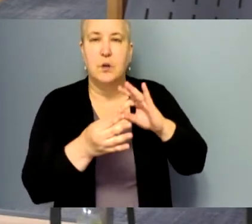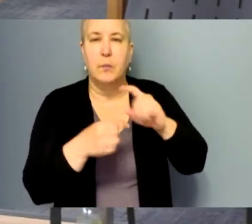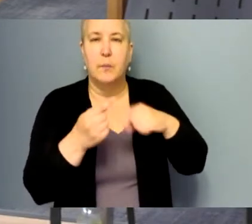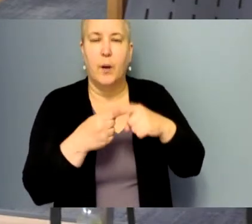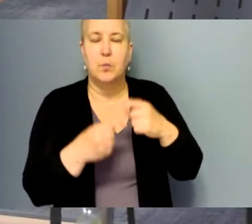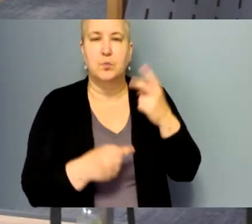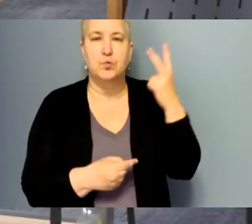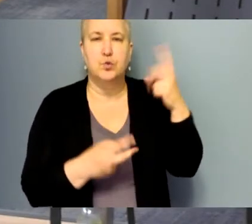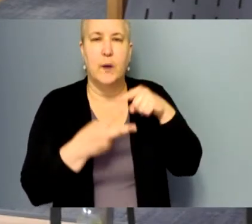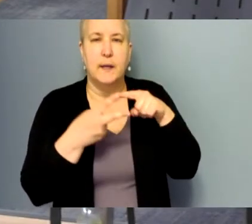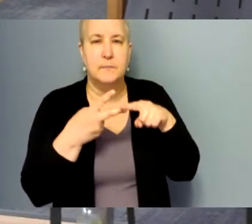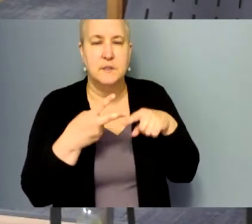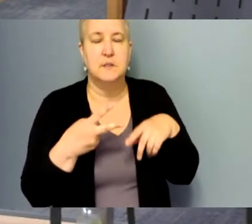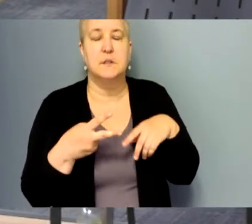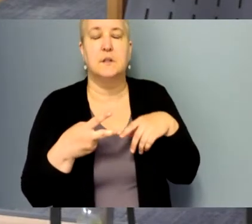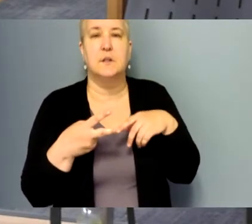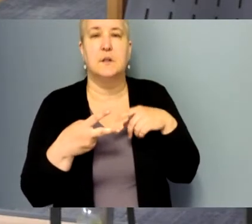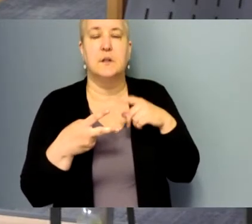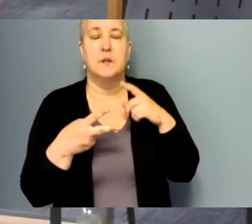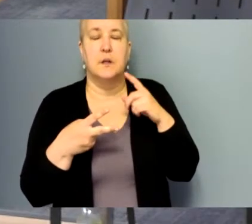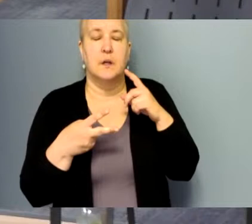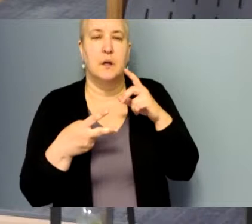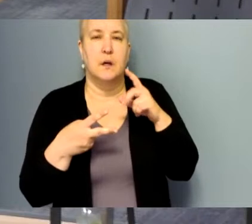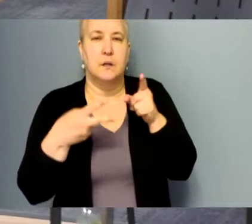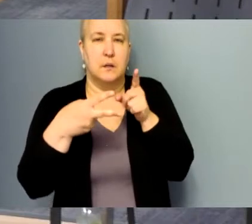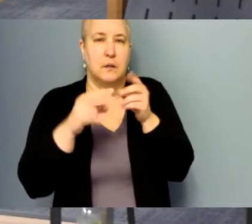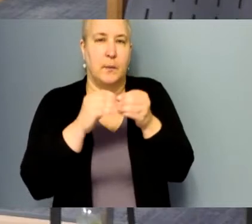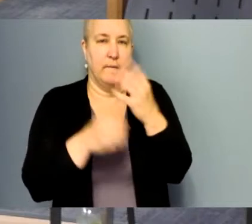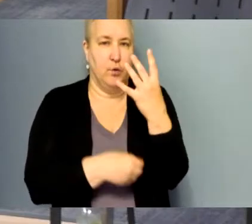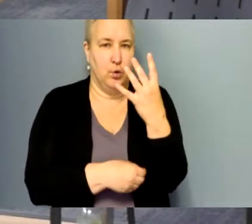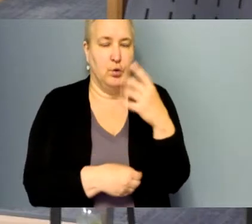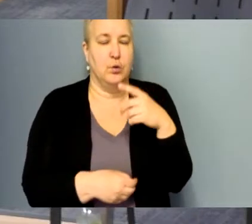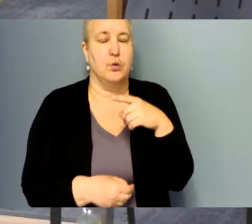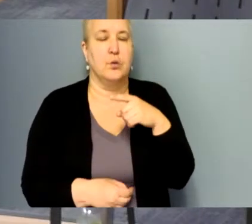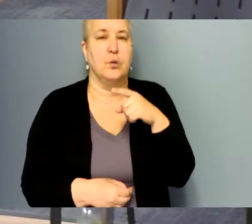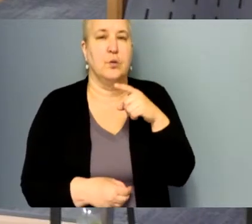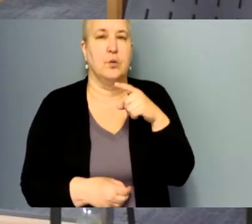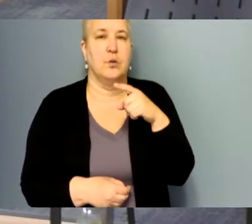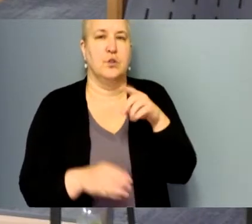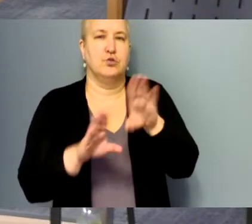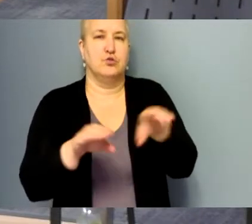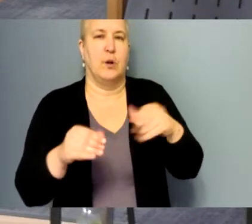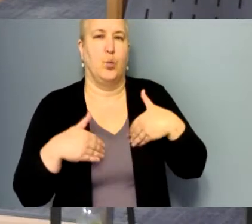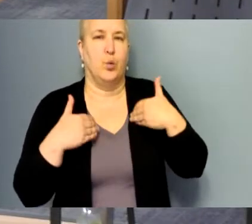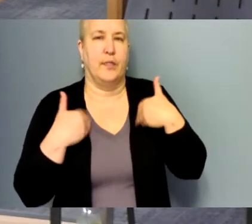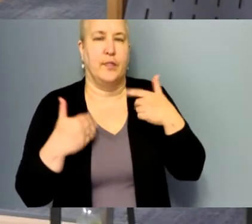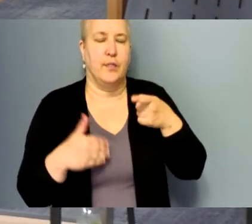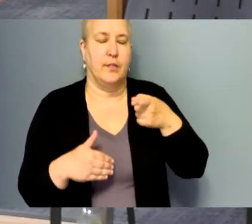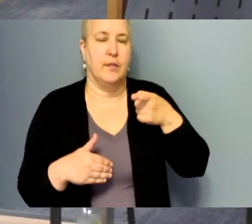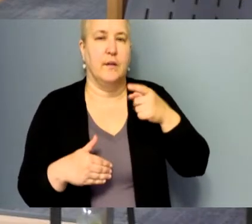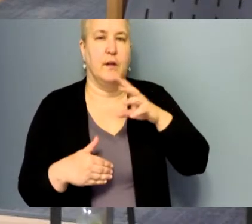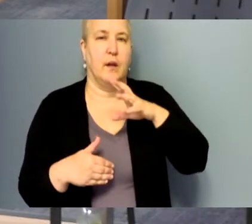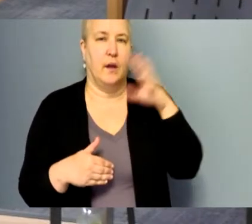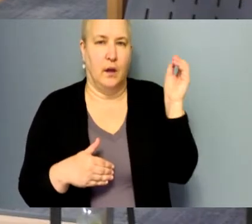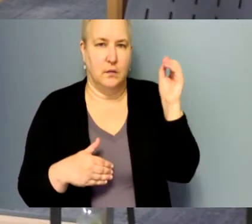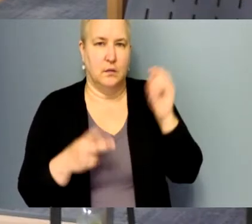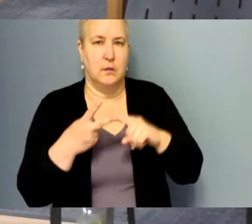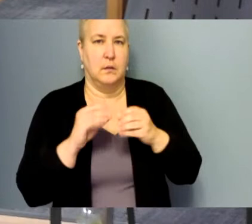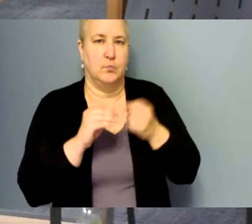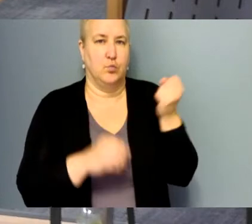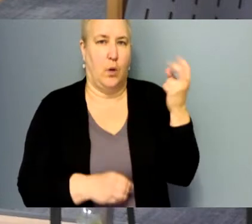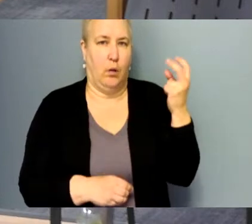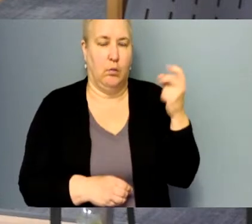two items. The item 4 about children and youth, and item 12,